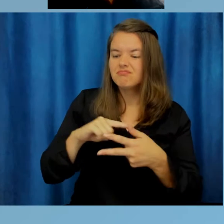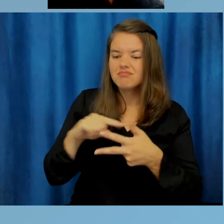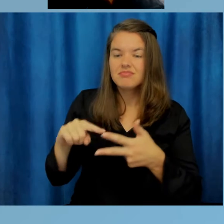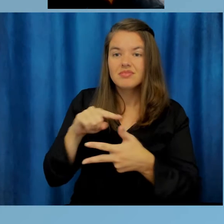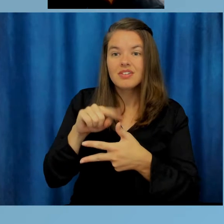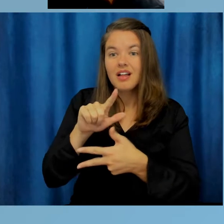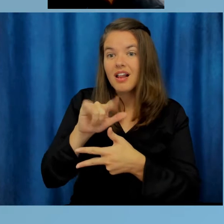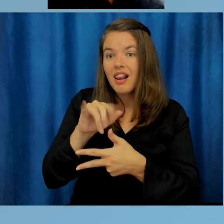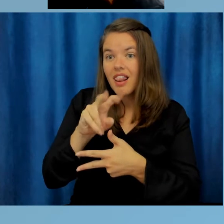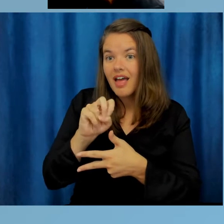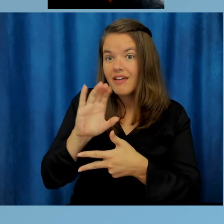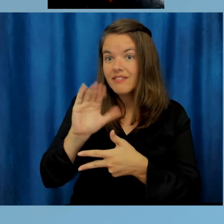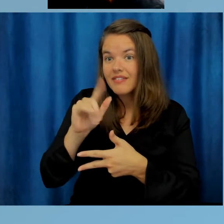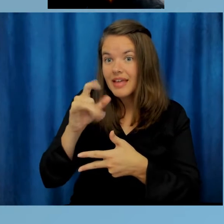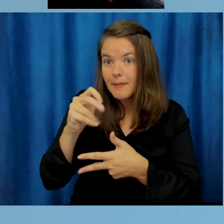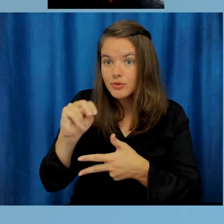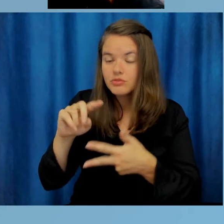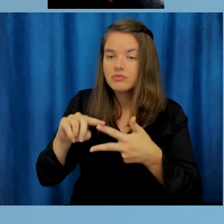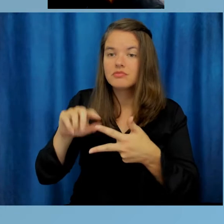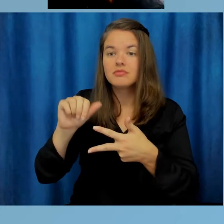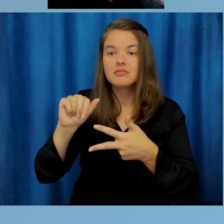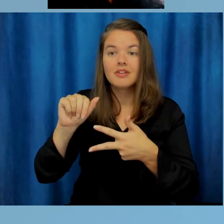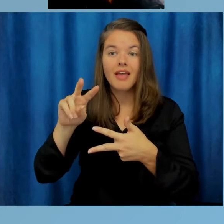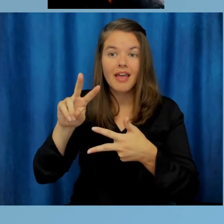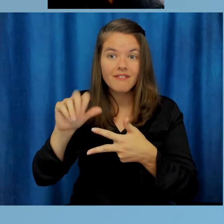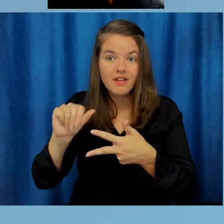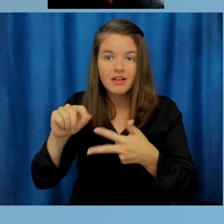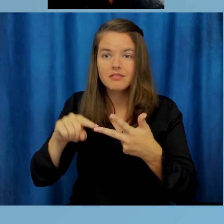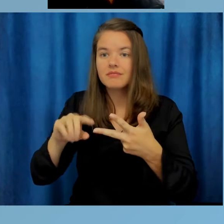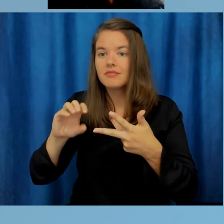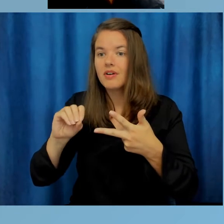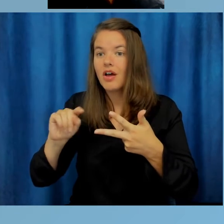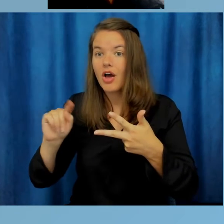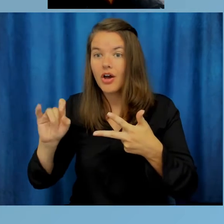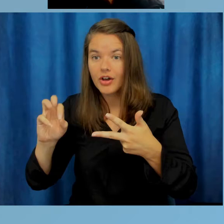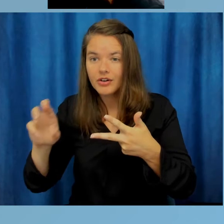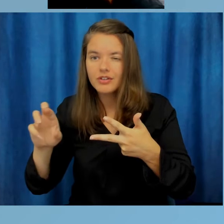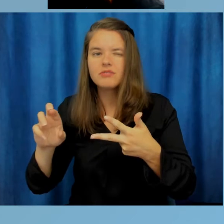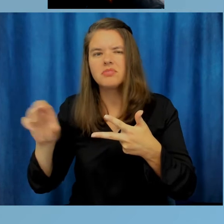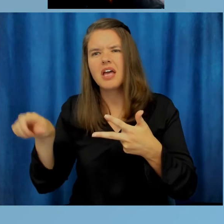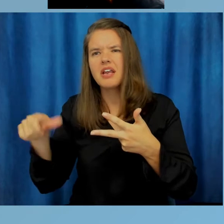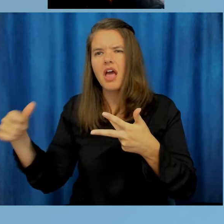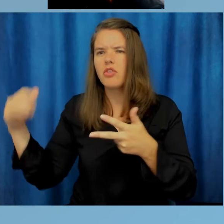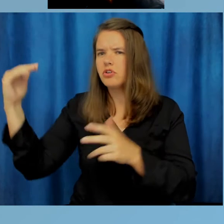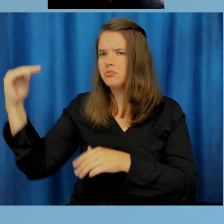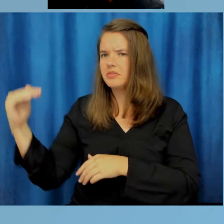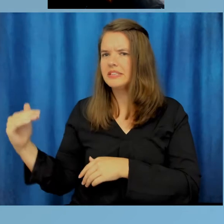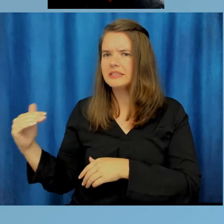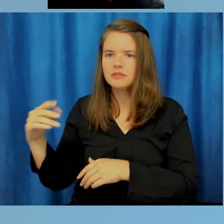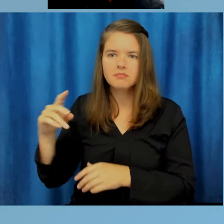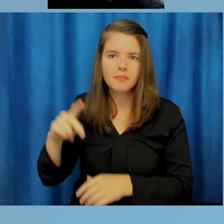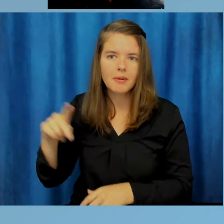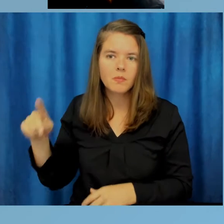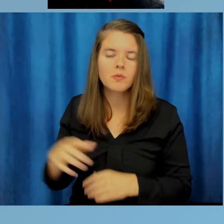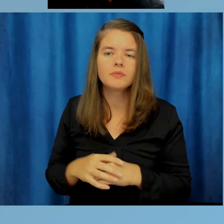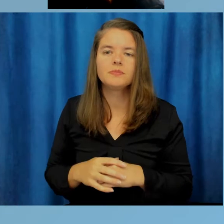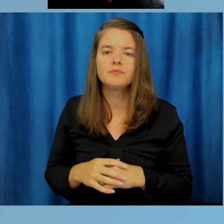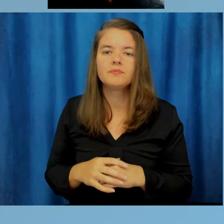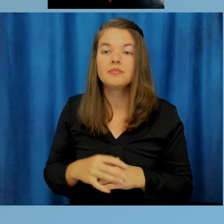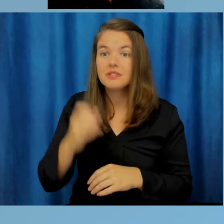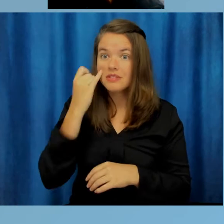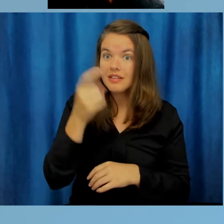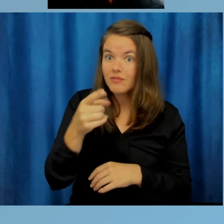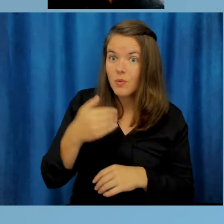Caption, Otter, Ava, and a few others that I've listed on the PowerPoint. If you have an